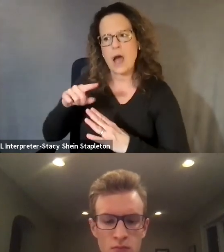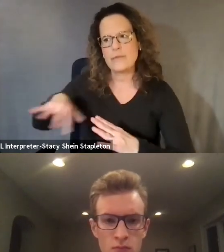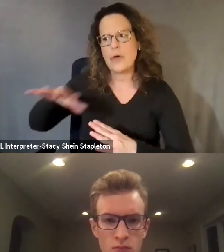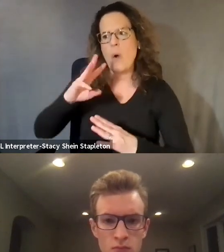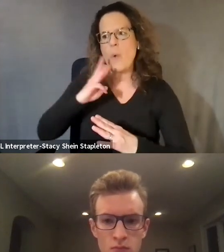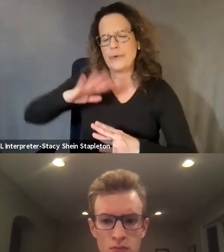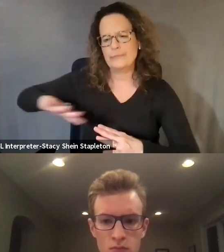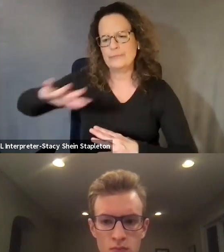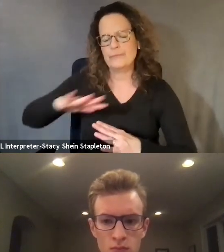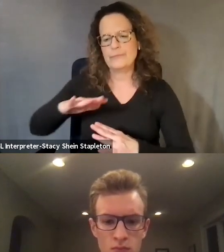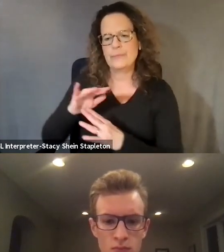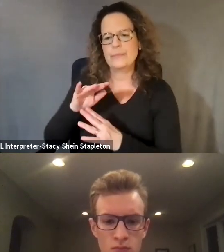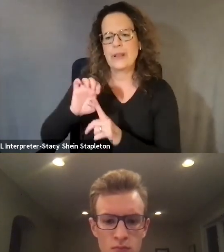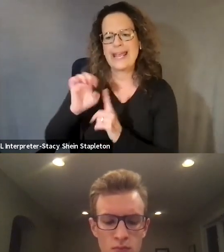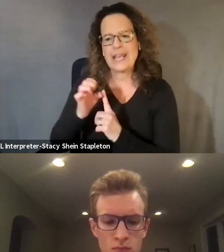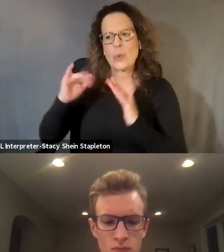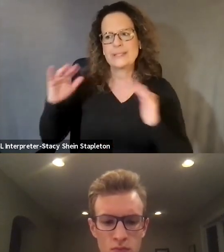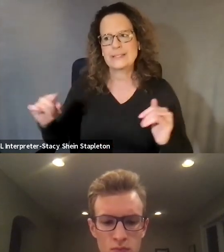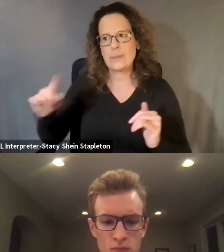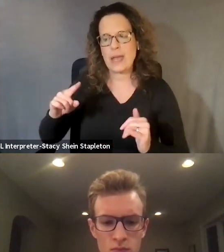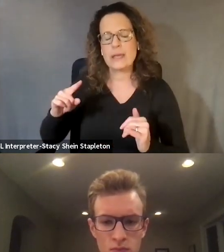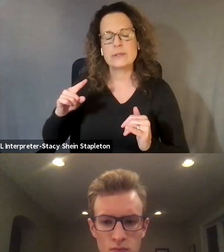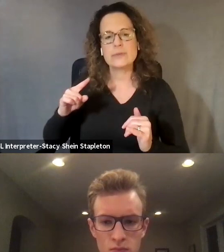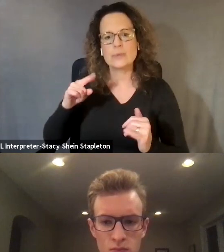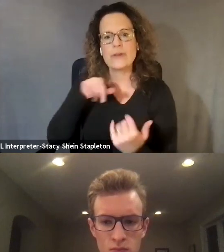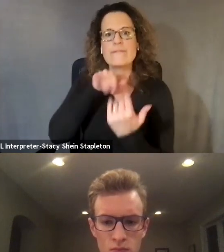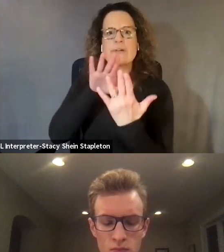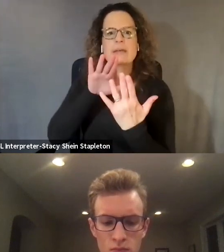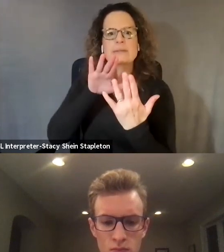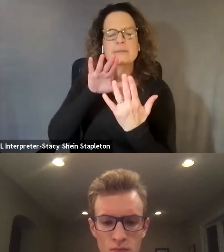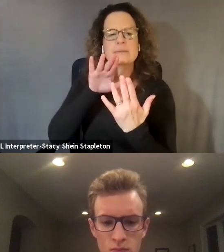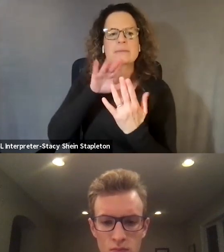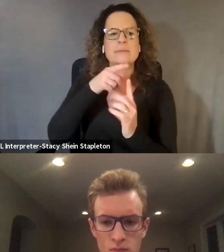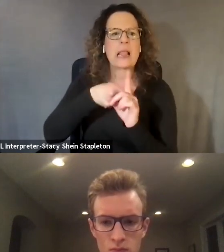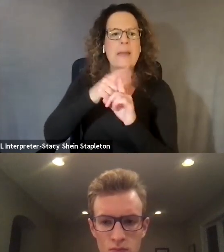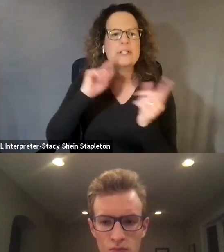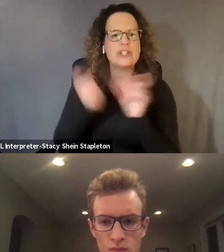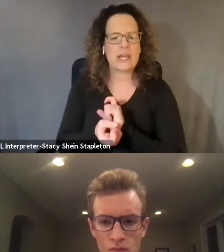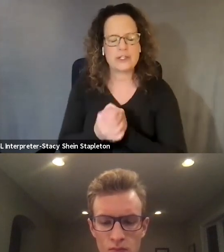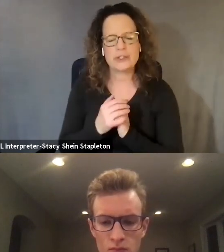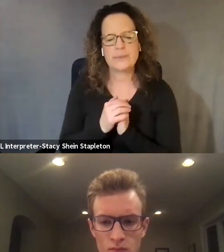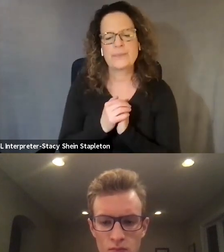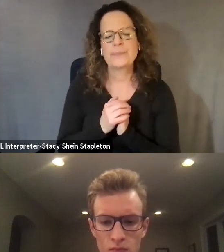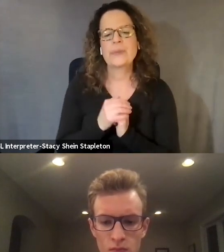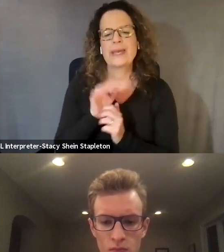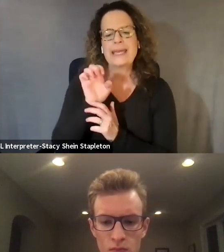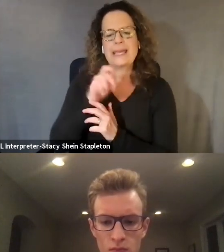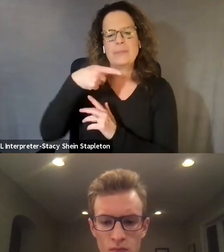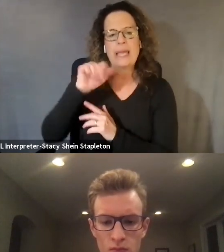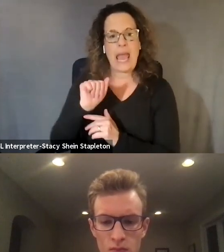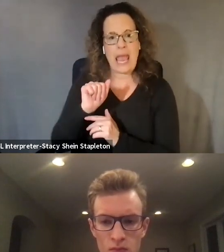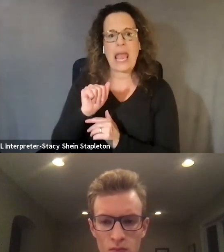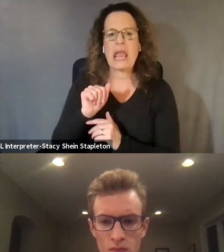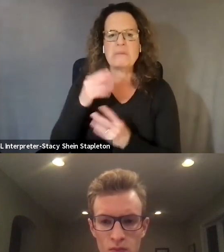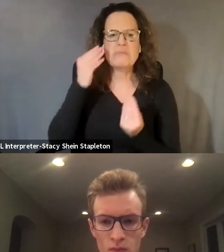our ecosystem as we face a changing climate. So do check that out on the EPA website of the Great Lakes